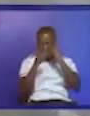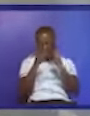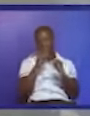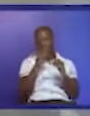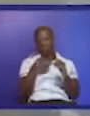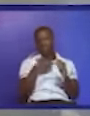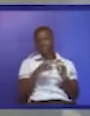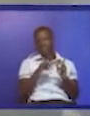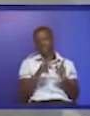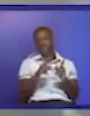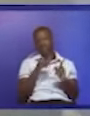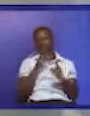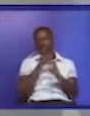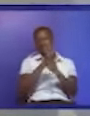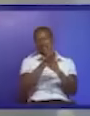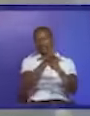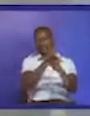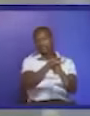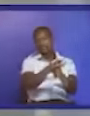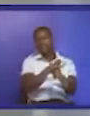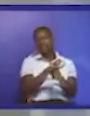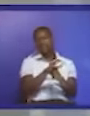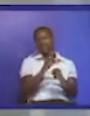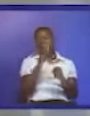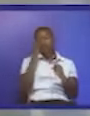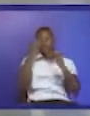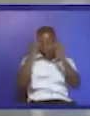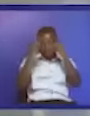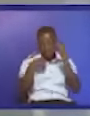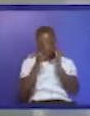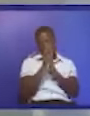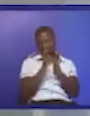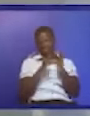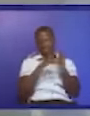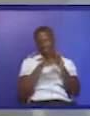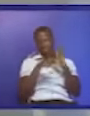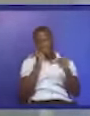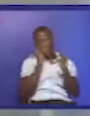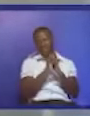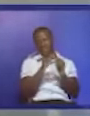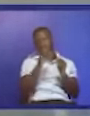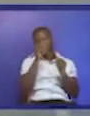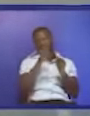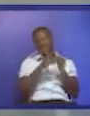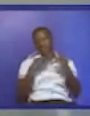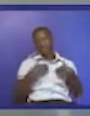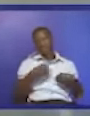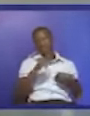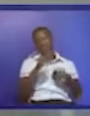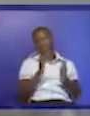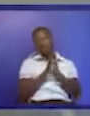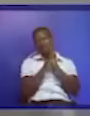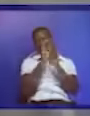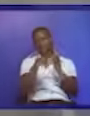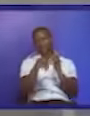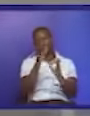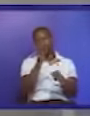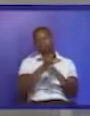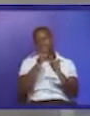her persistence, because there is a law in the spirit that for everyone that asketh, he